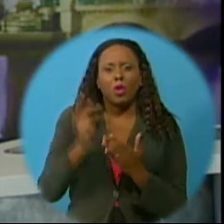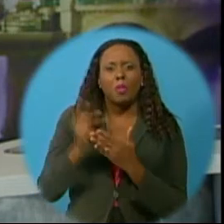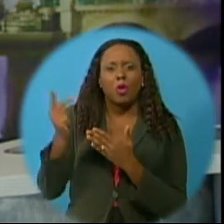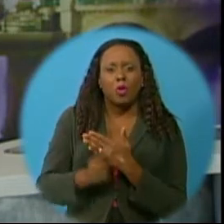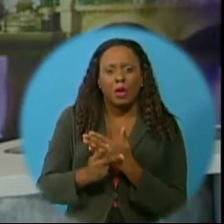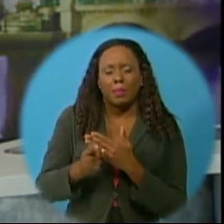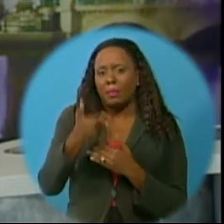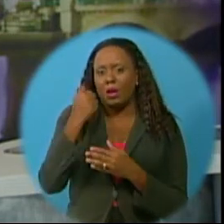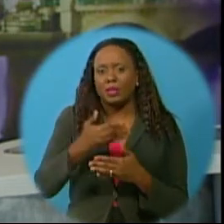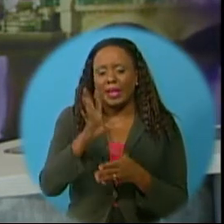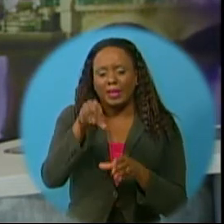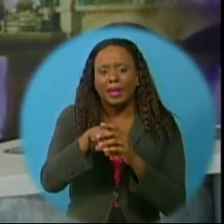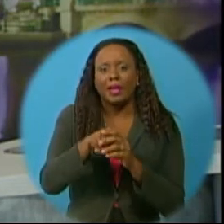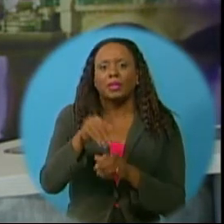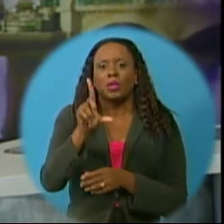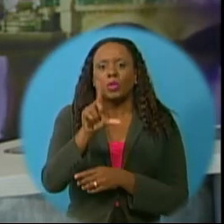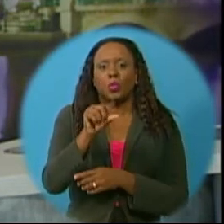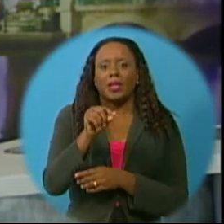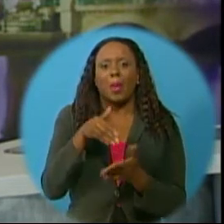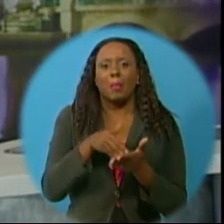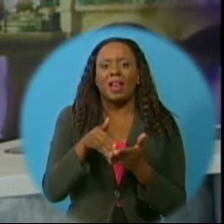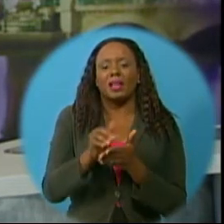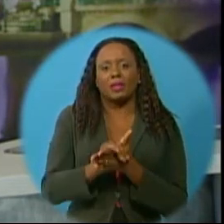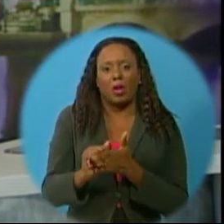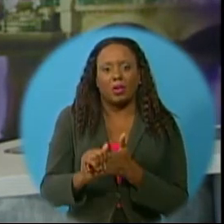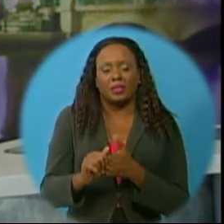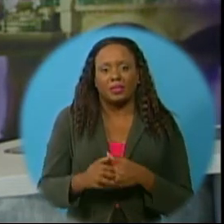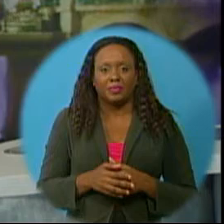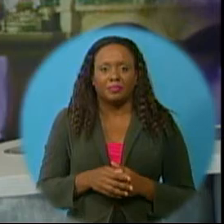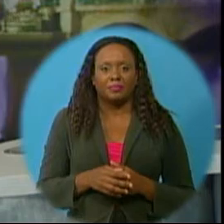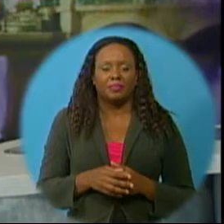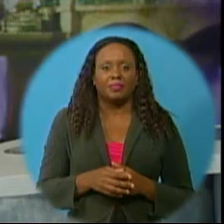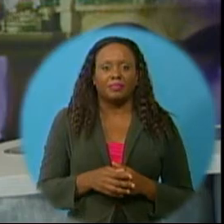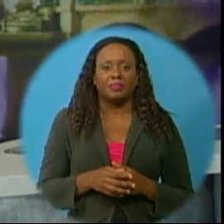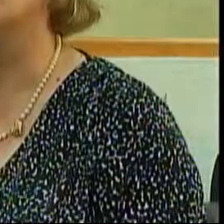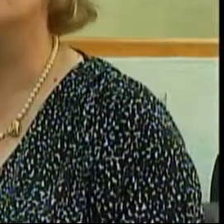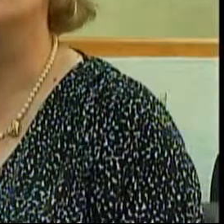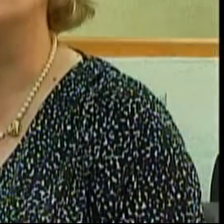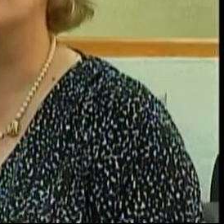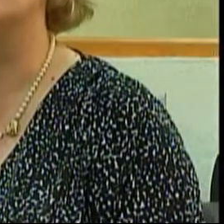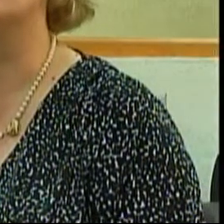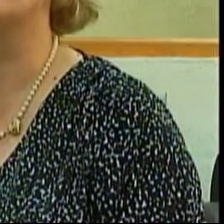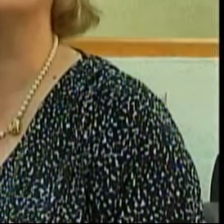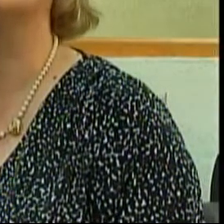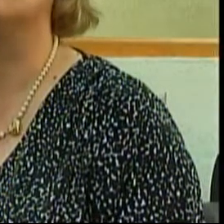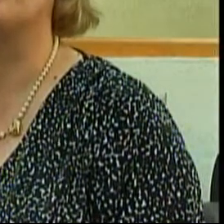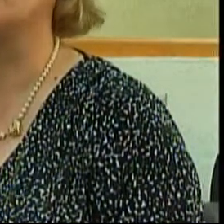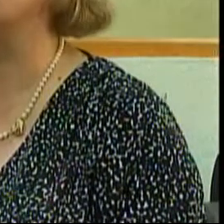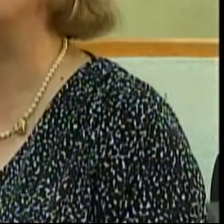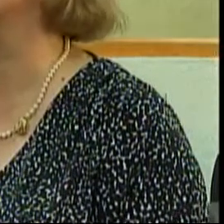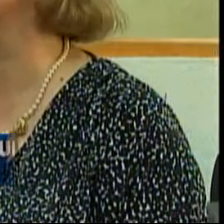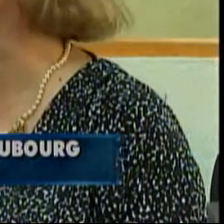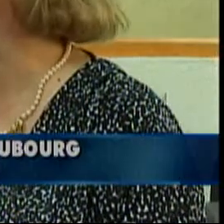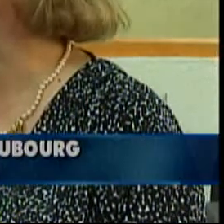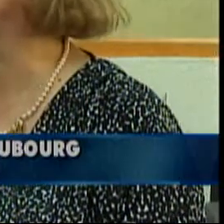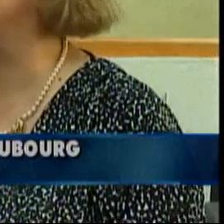program funded by the IDB to the tune of $20 million. Be open to the participants and to the program